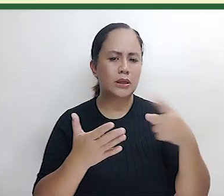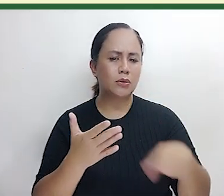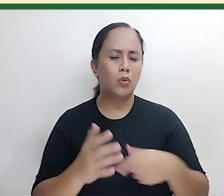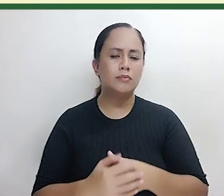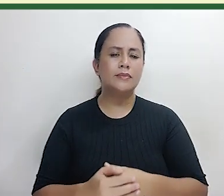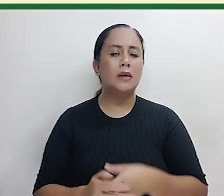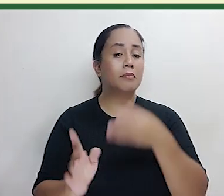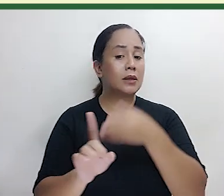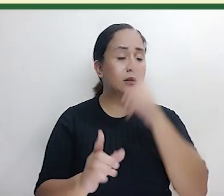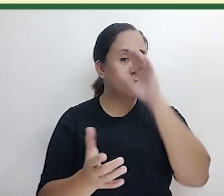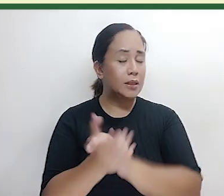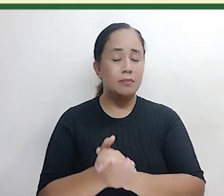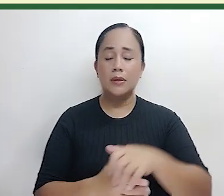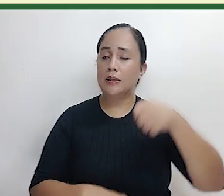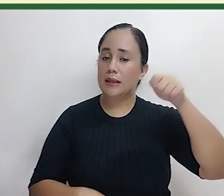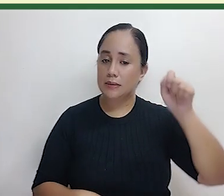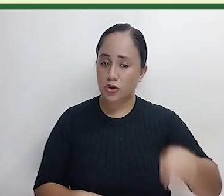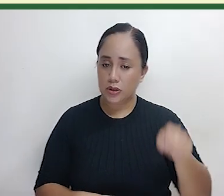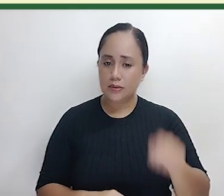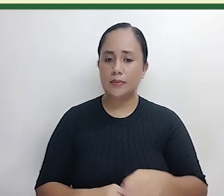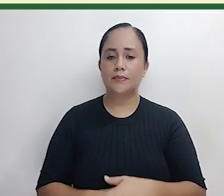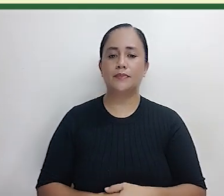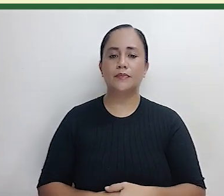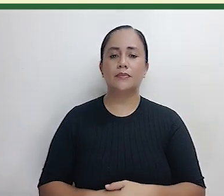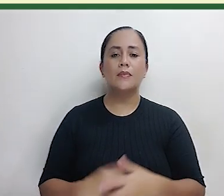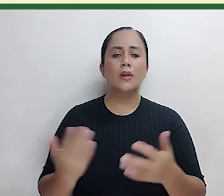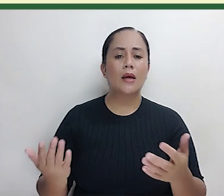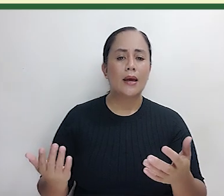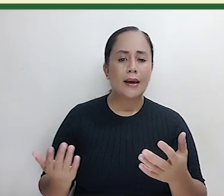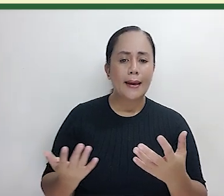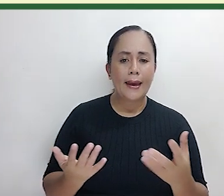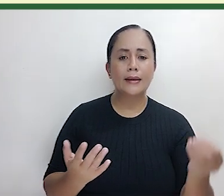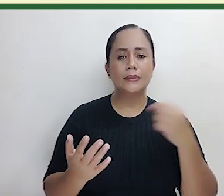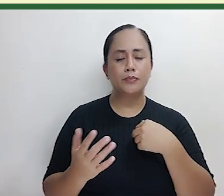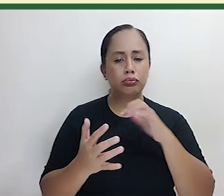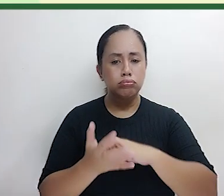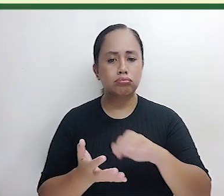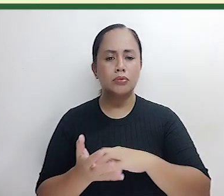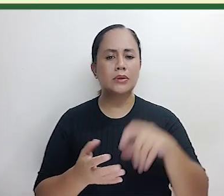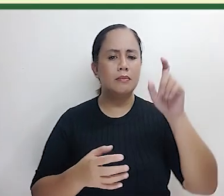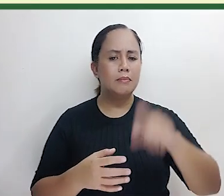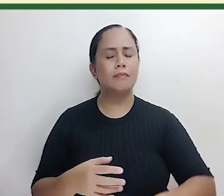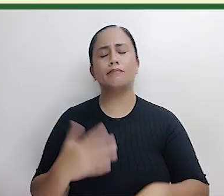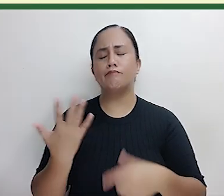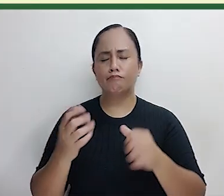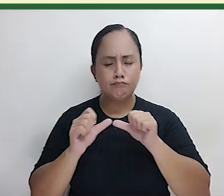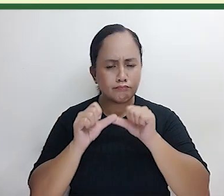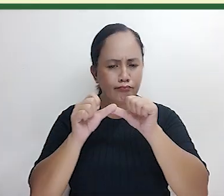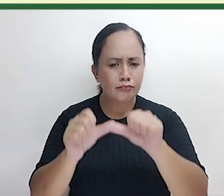and constantly check their own biases, beliefs, judgments, and